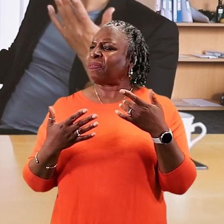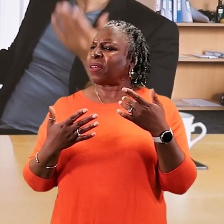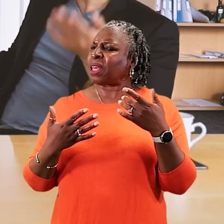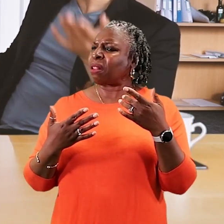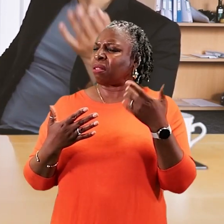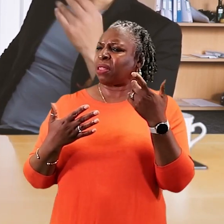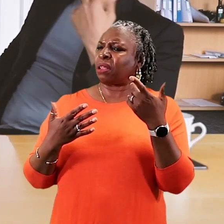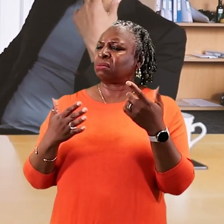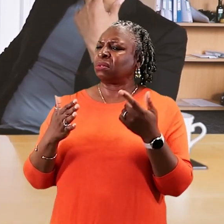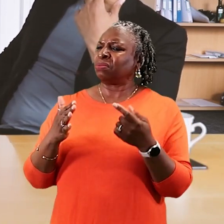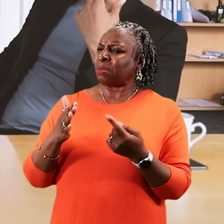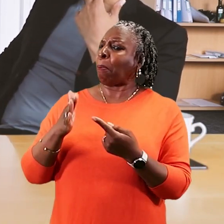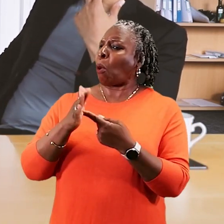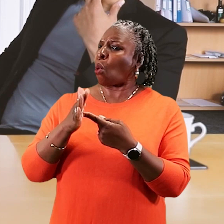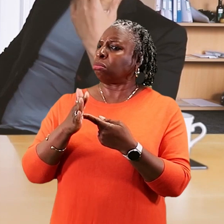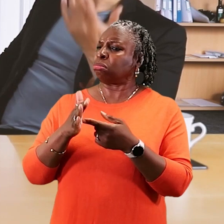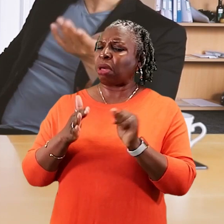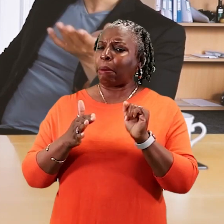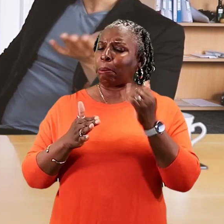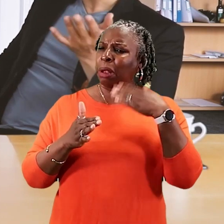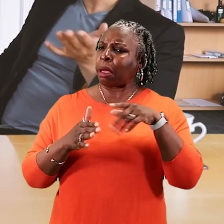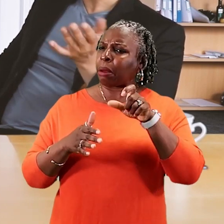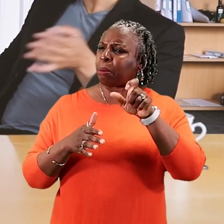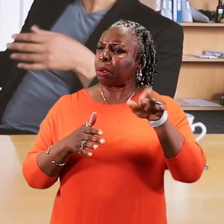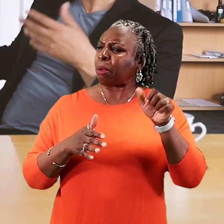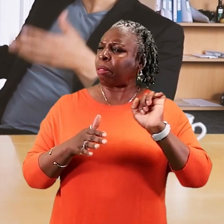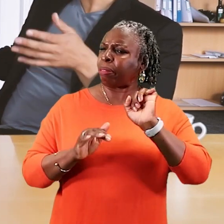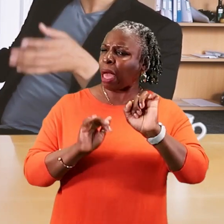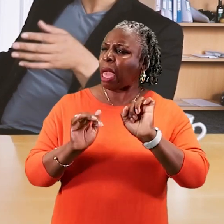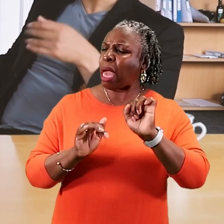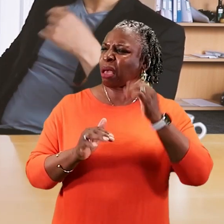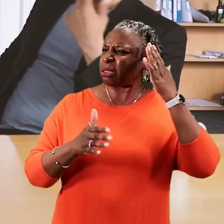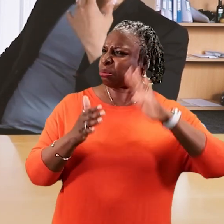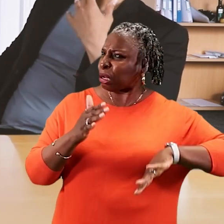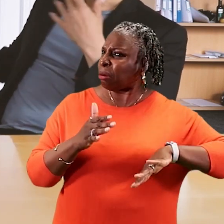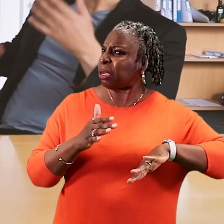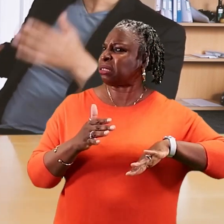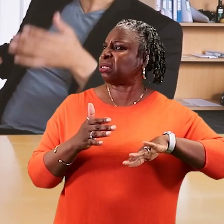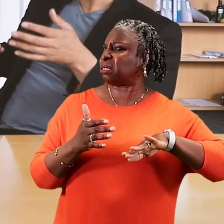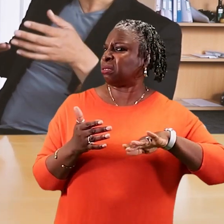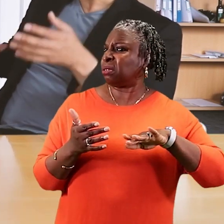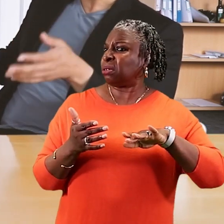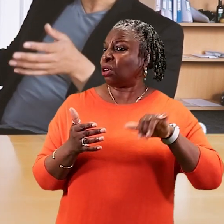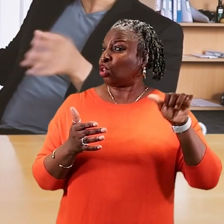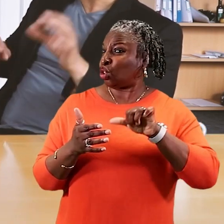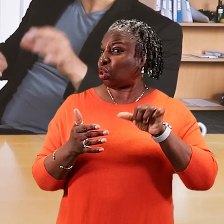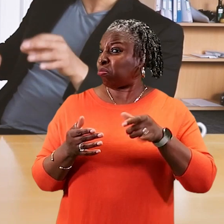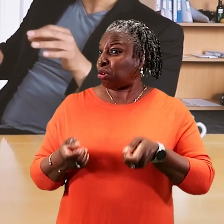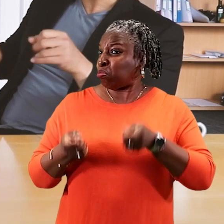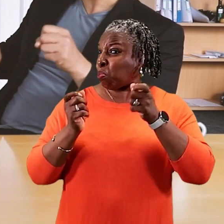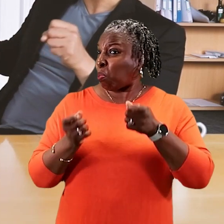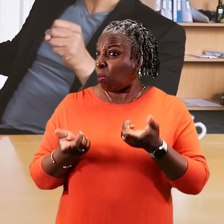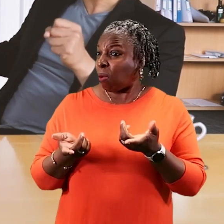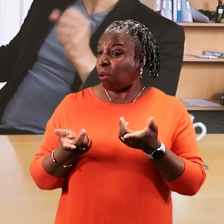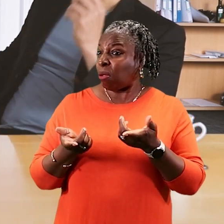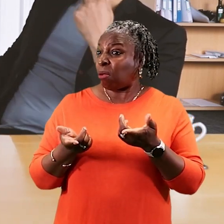Gifford report always comes to my mind, where it said that the experience of black people in Liverpool has been uniquely horrific. Is there anything we can do in the city specifically